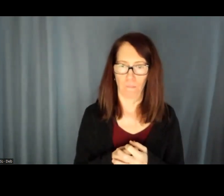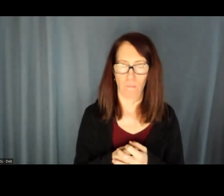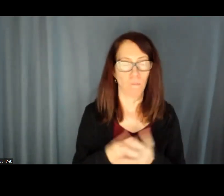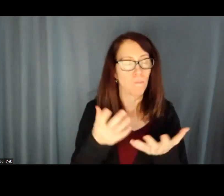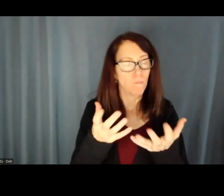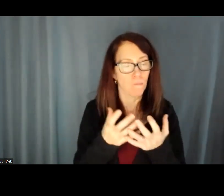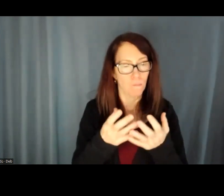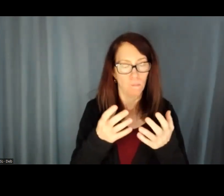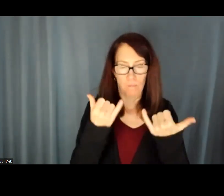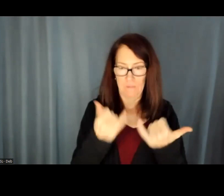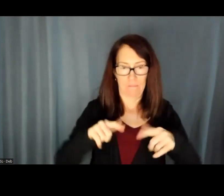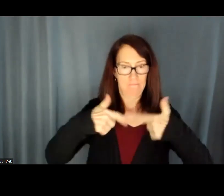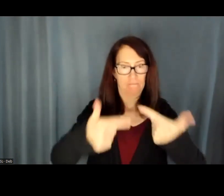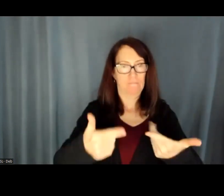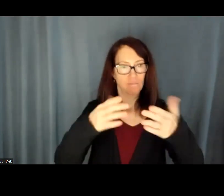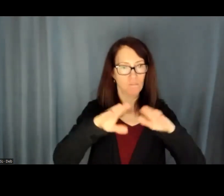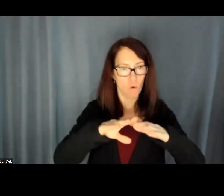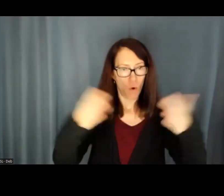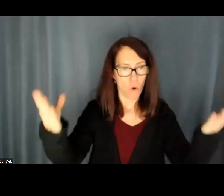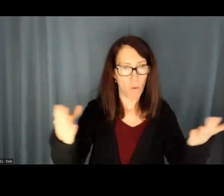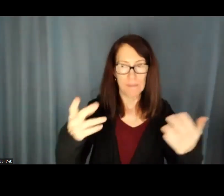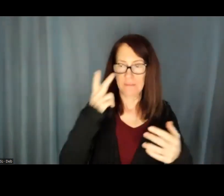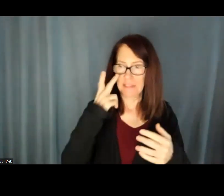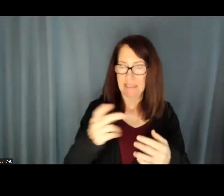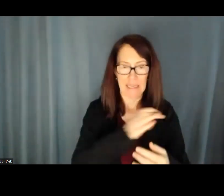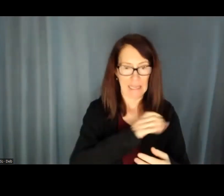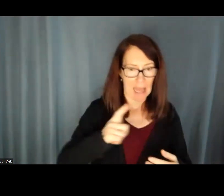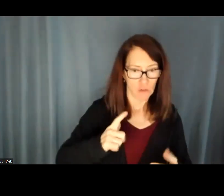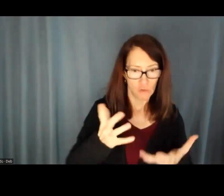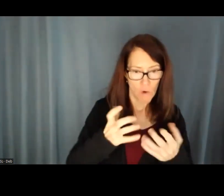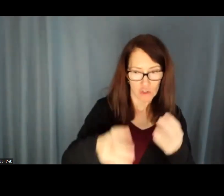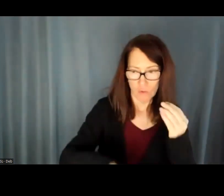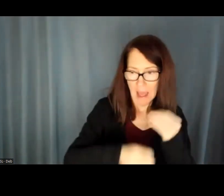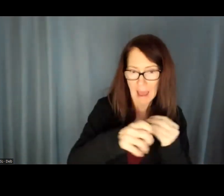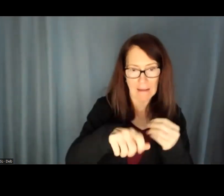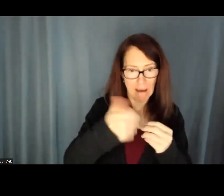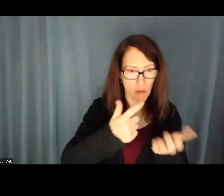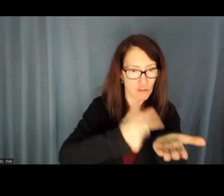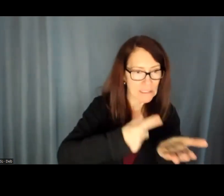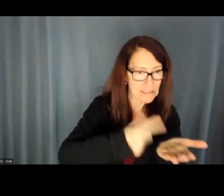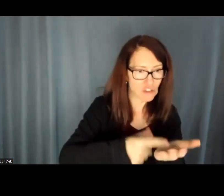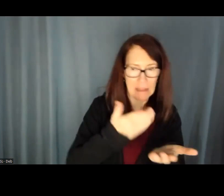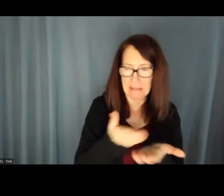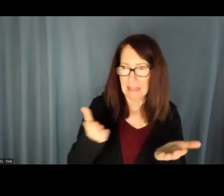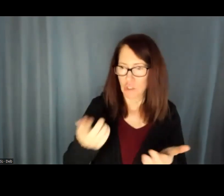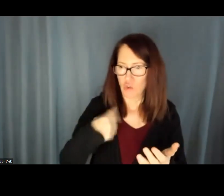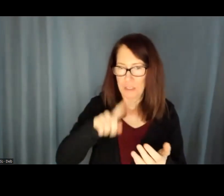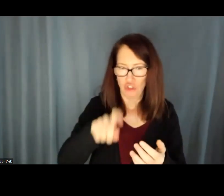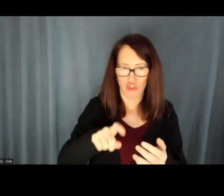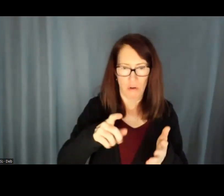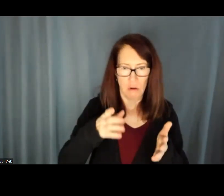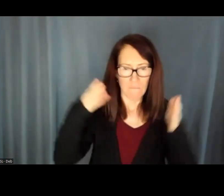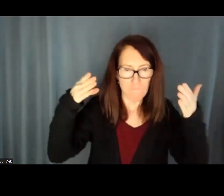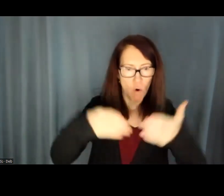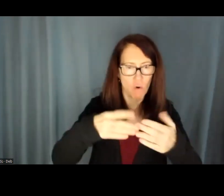questions or issues that the council members want to highlight as subjects on which we should focus when we're looking at